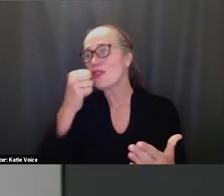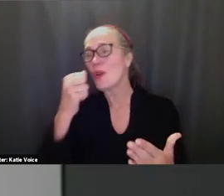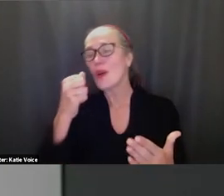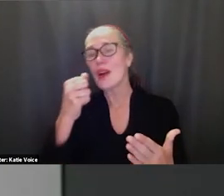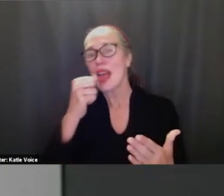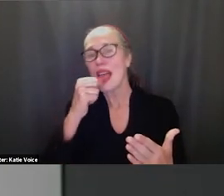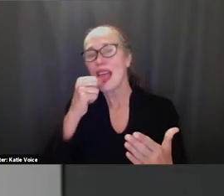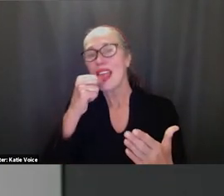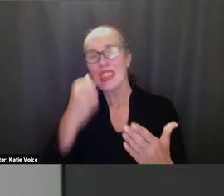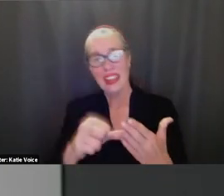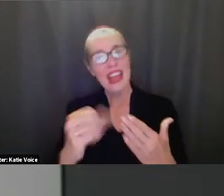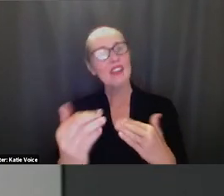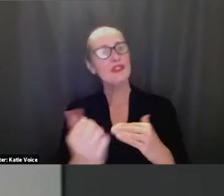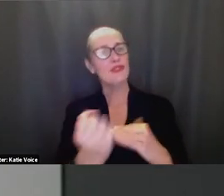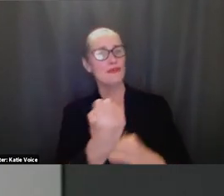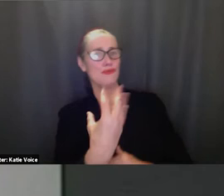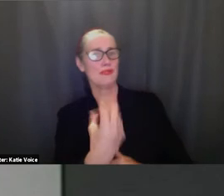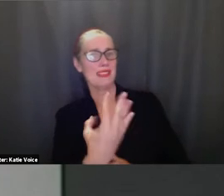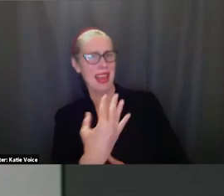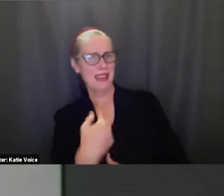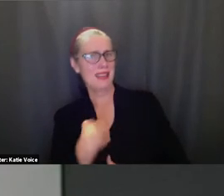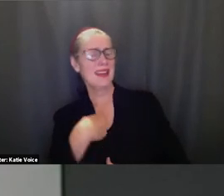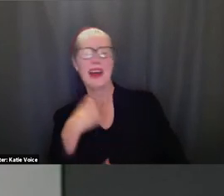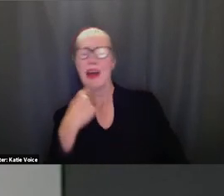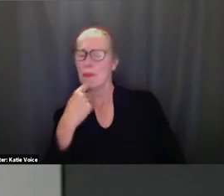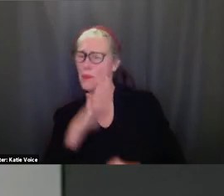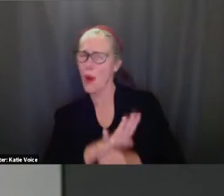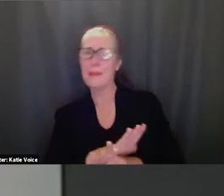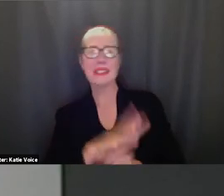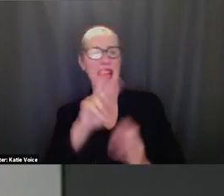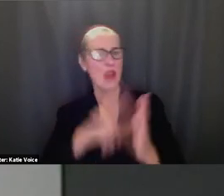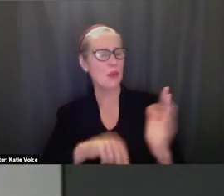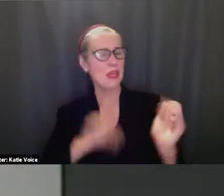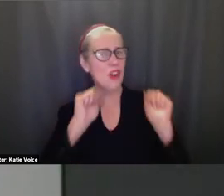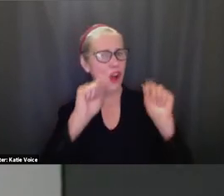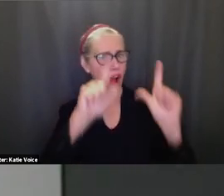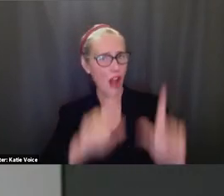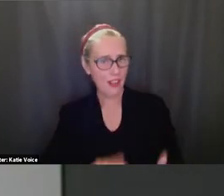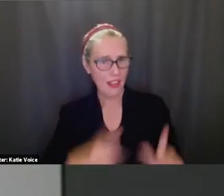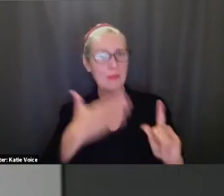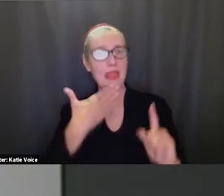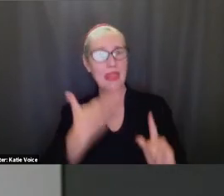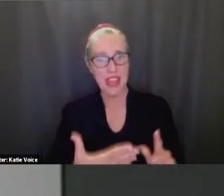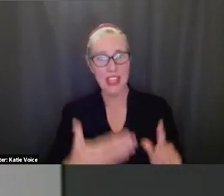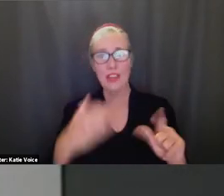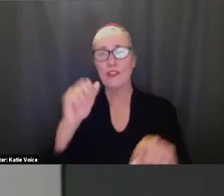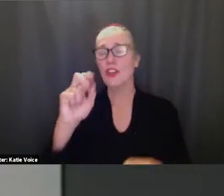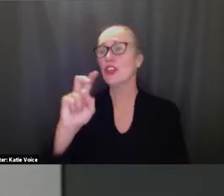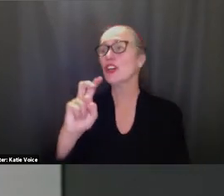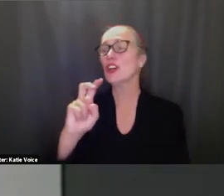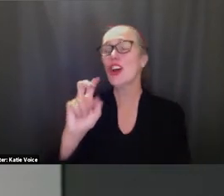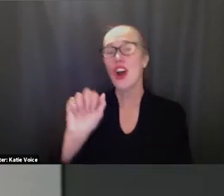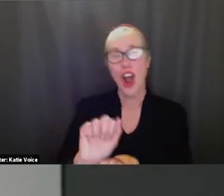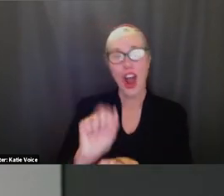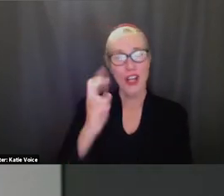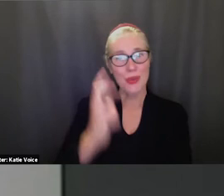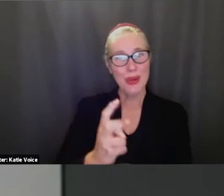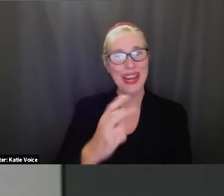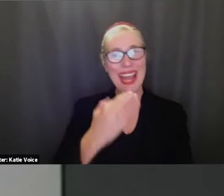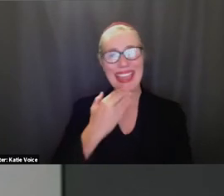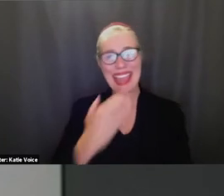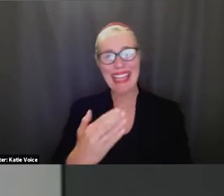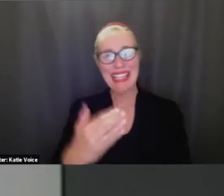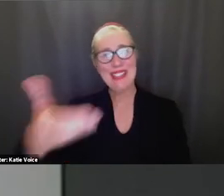to assure you that i read all of them and thank you for all your hard work and also thank you to our